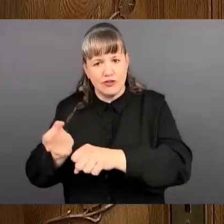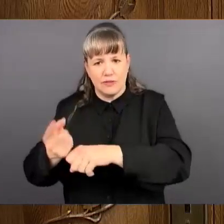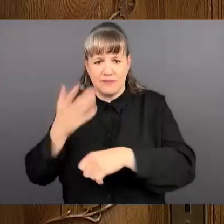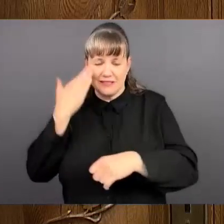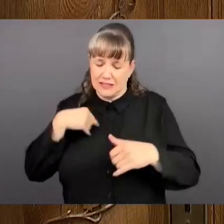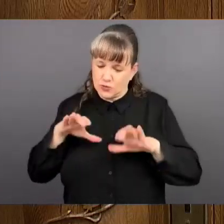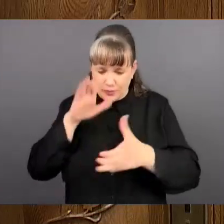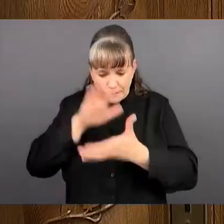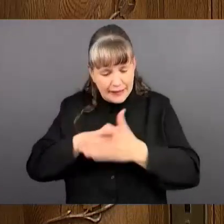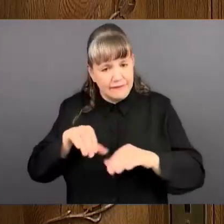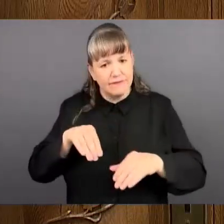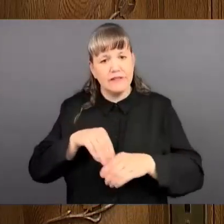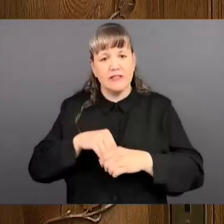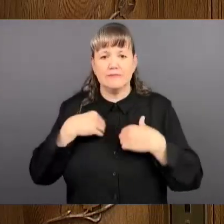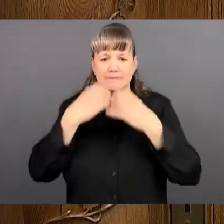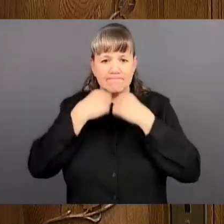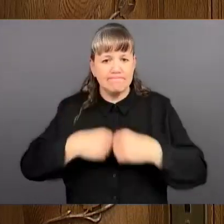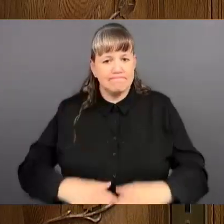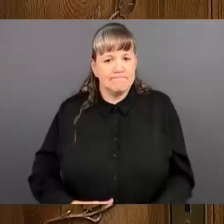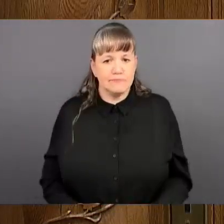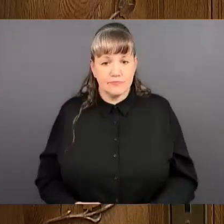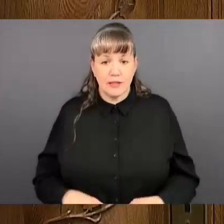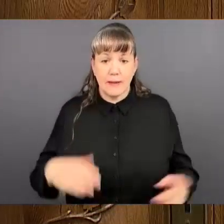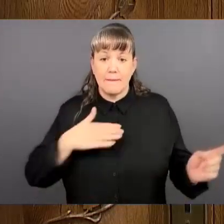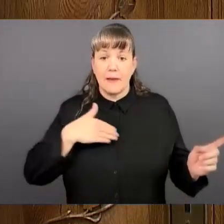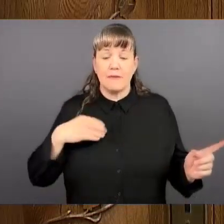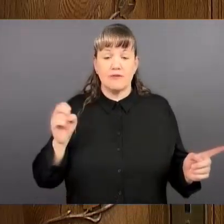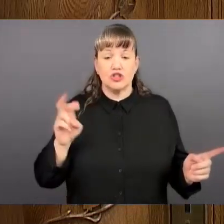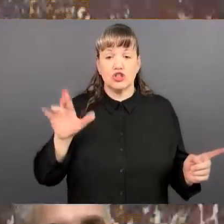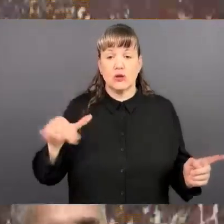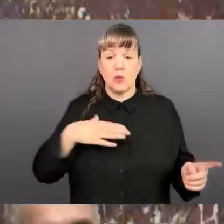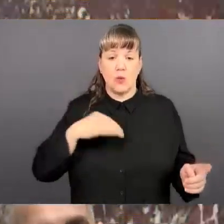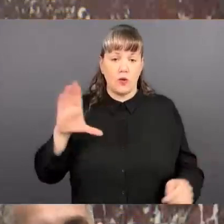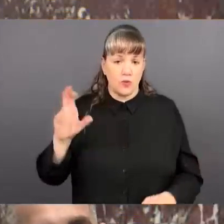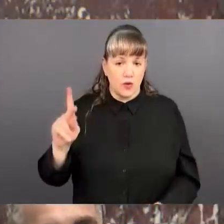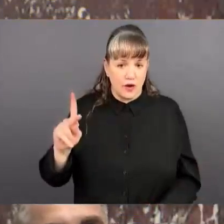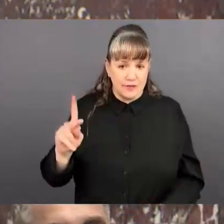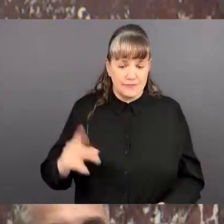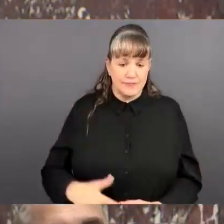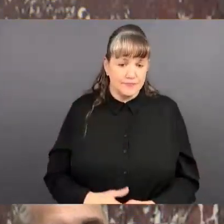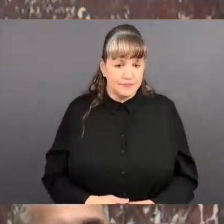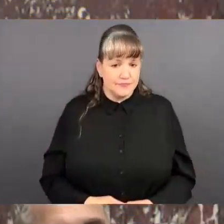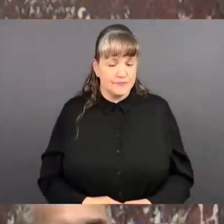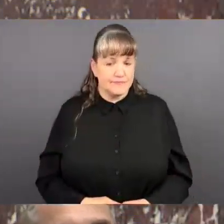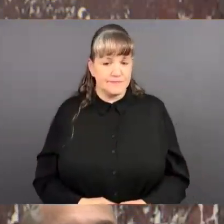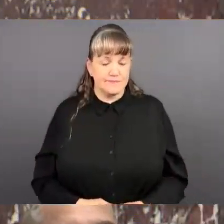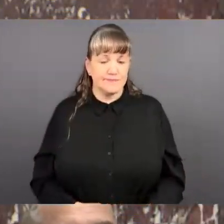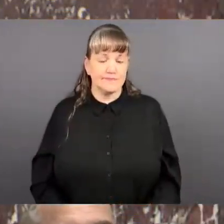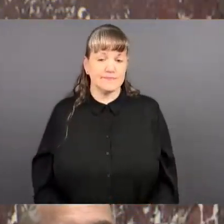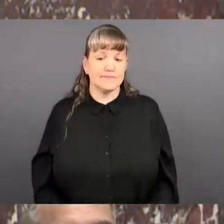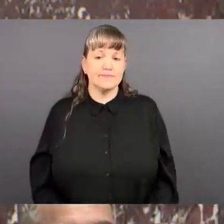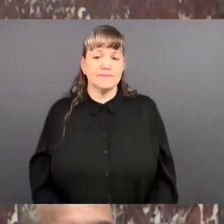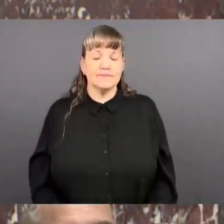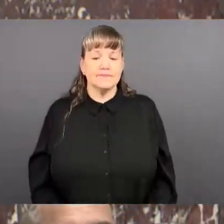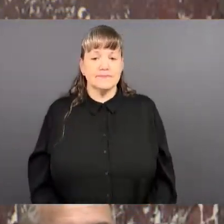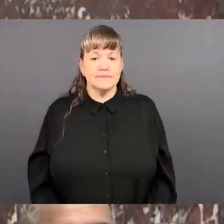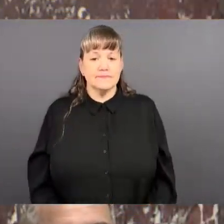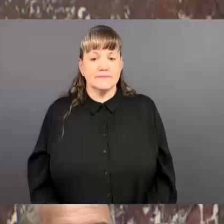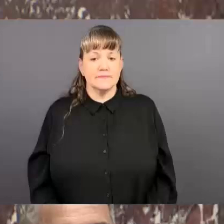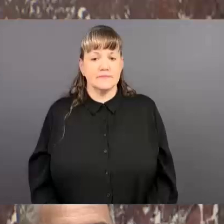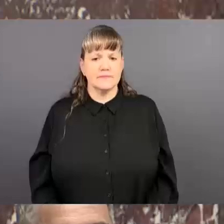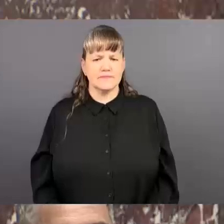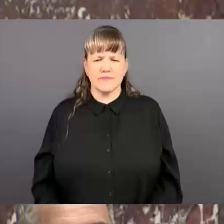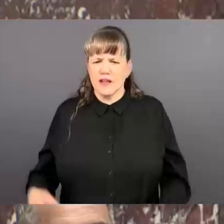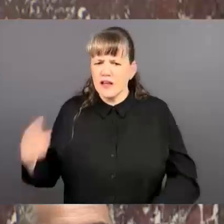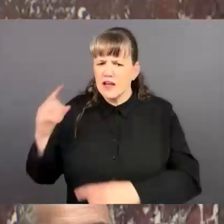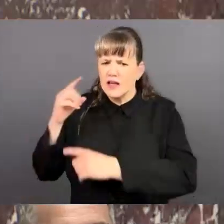Member for Surrey White Rock. Thank you, Mr. Speaker. And we're hearing from the minister that the reason Surrey is treated once